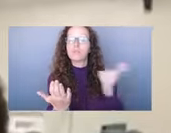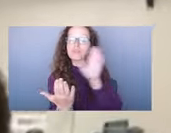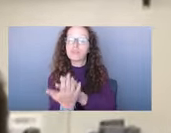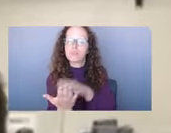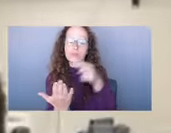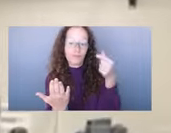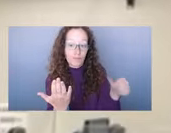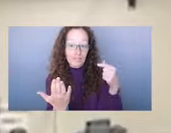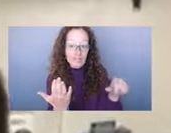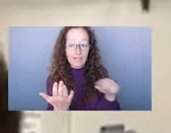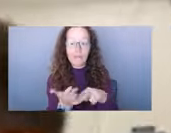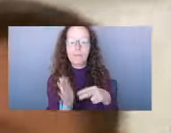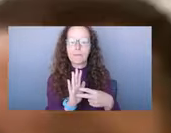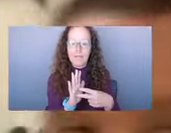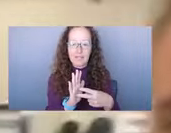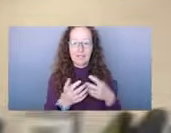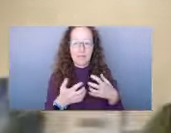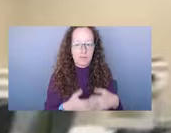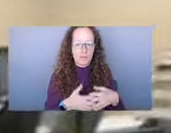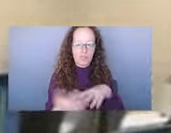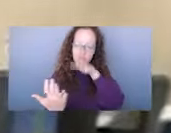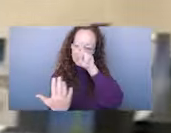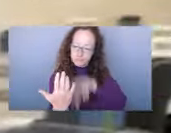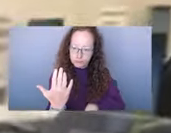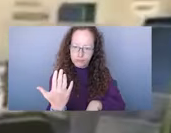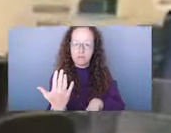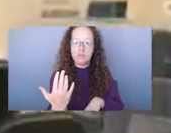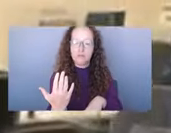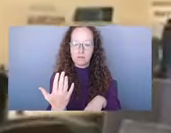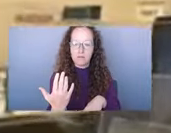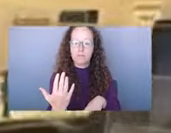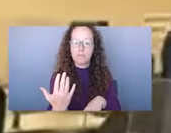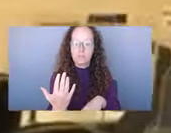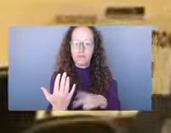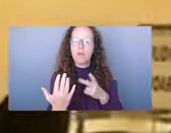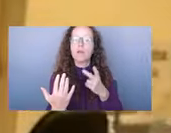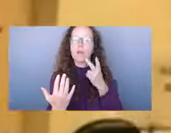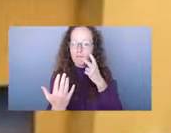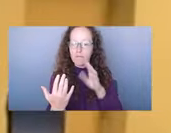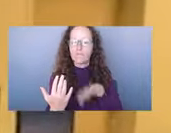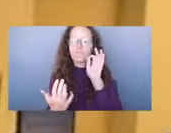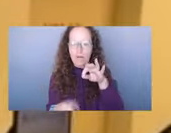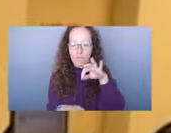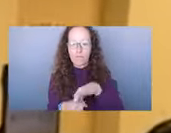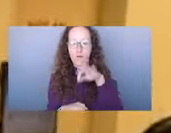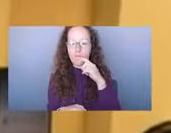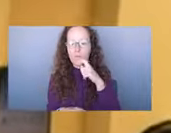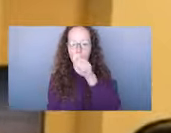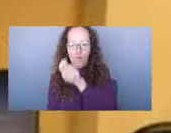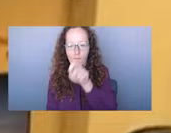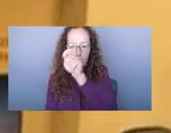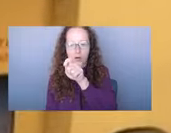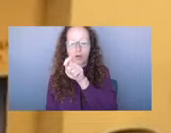green overlay, it's showing that the tabulator is reading a contest or an oval as a vote. But that could be an